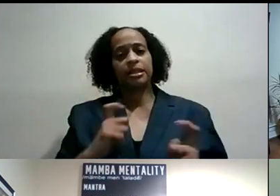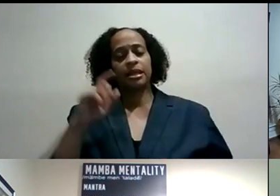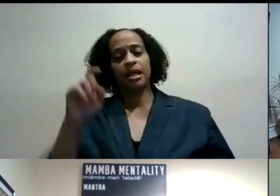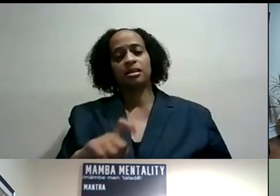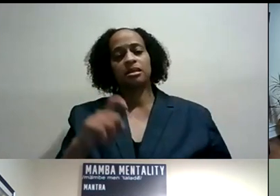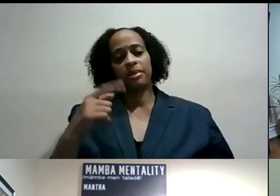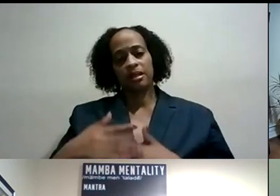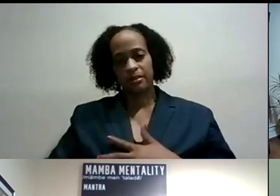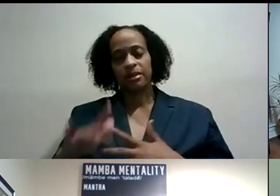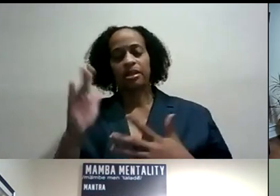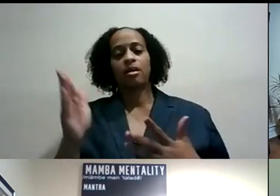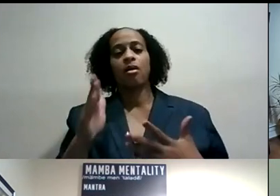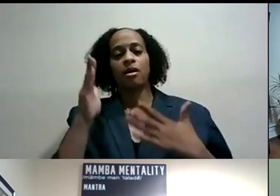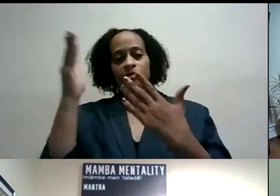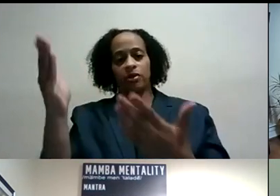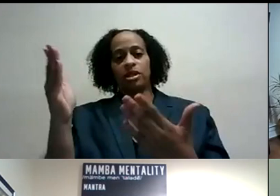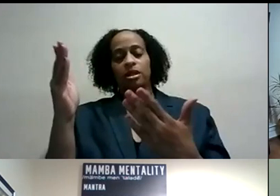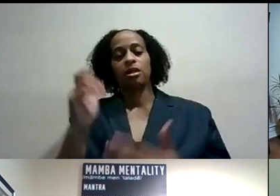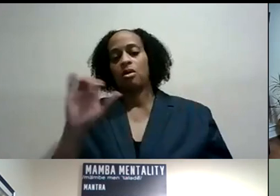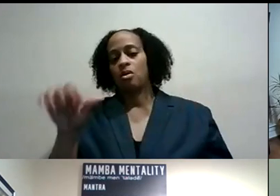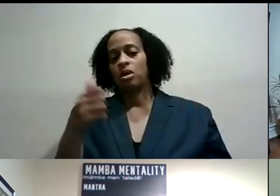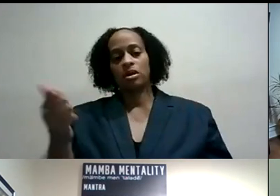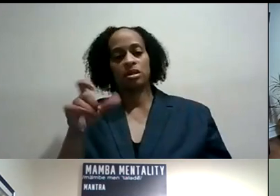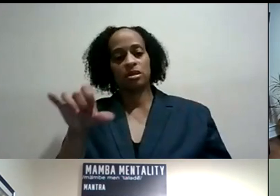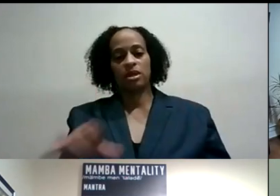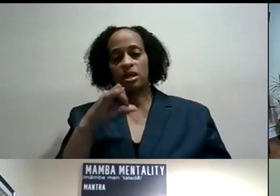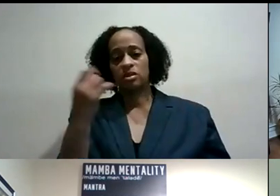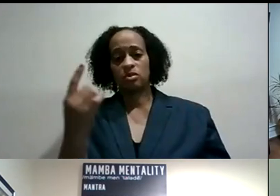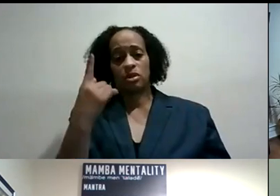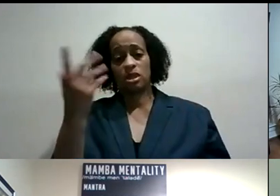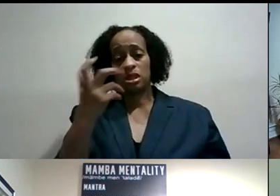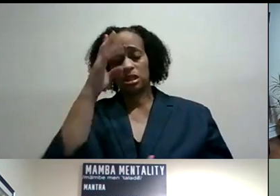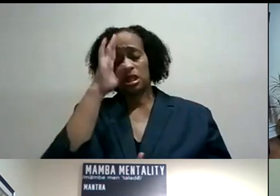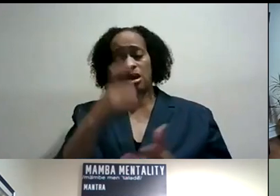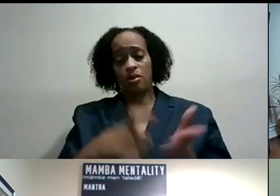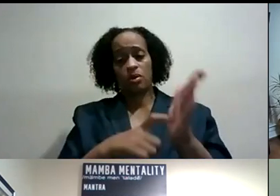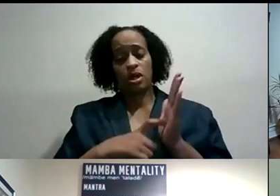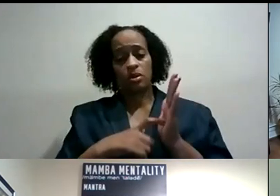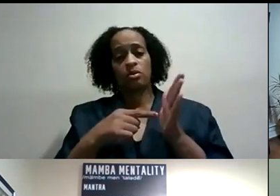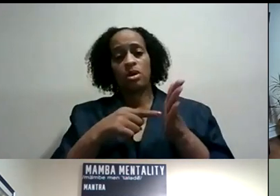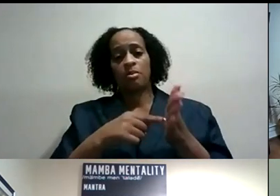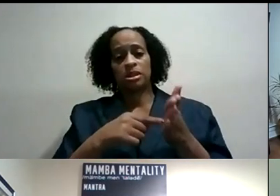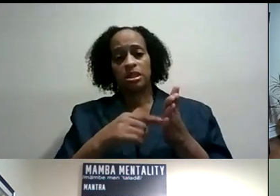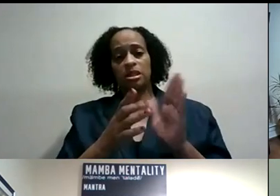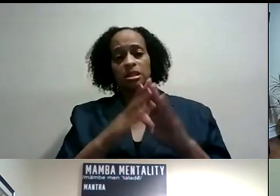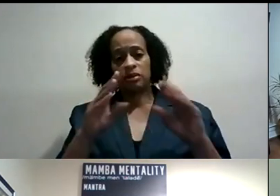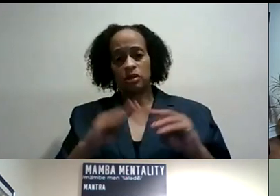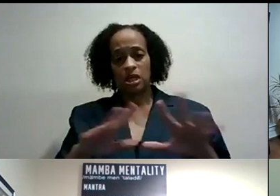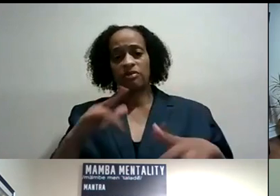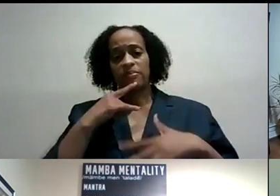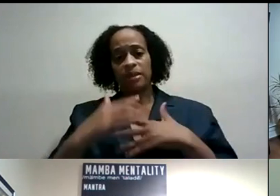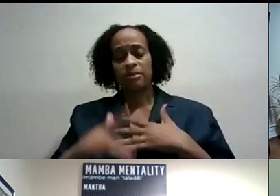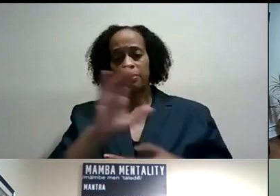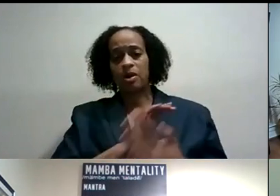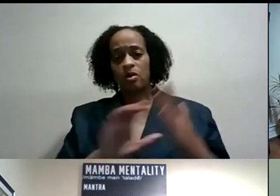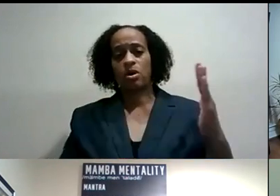blood offering, that, or else is, that is what God requires, which represents the shed of blood by Christ on the